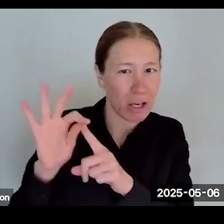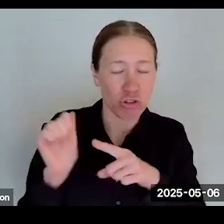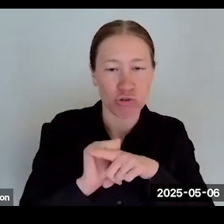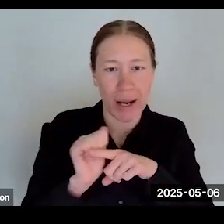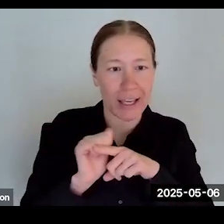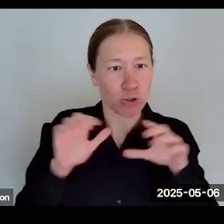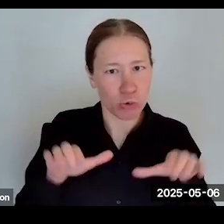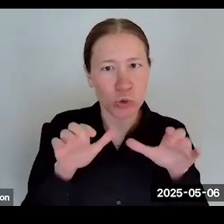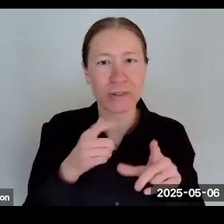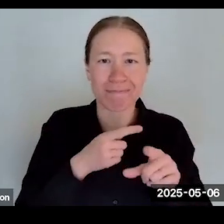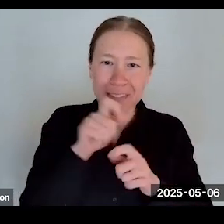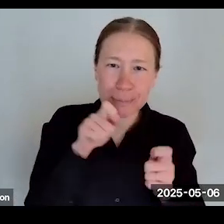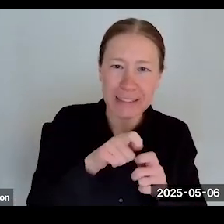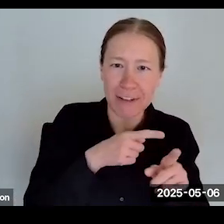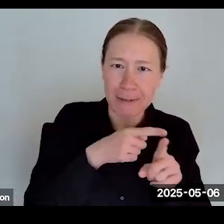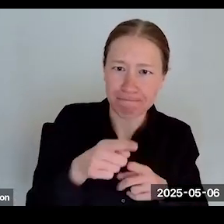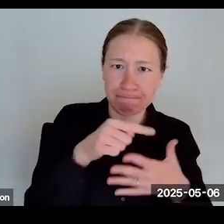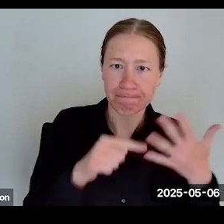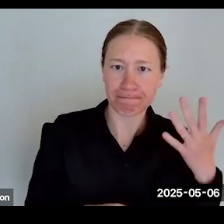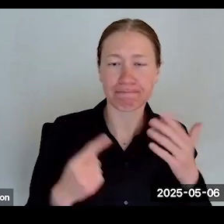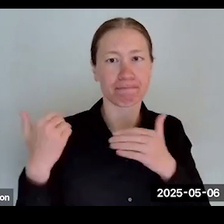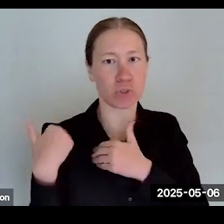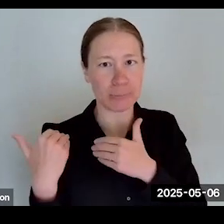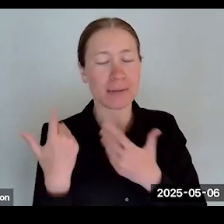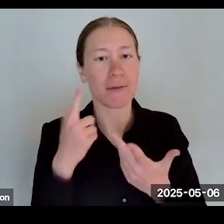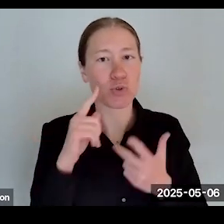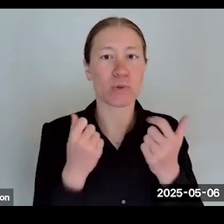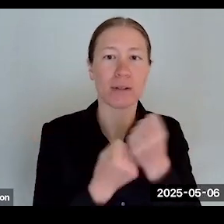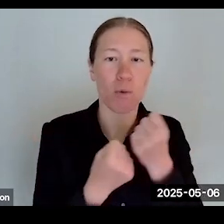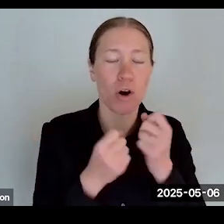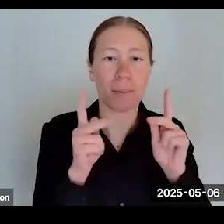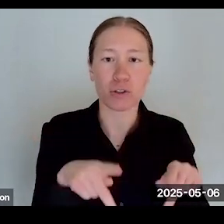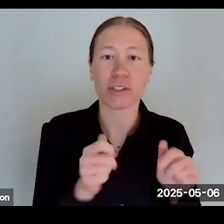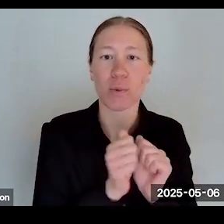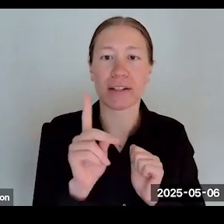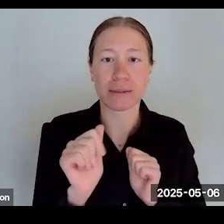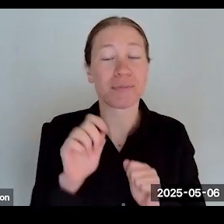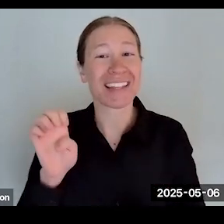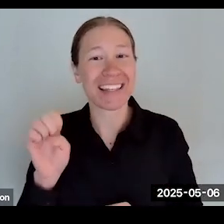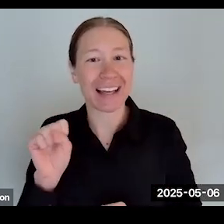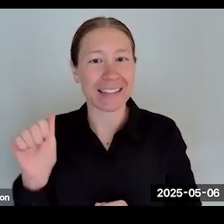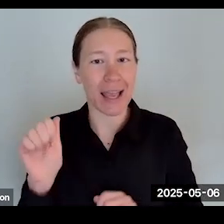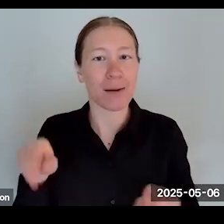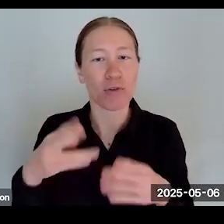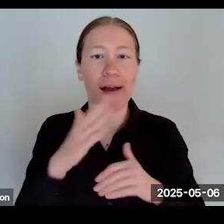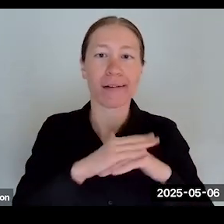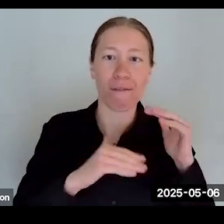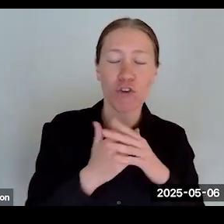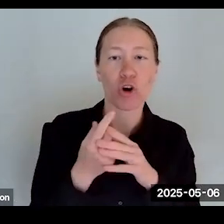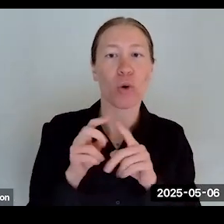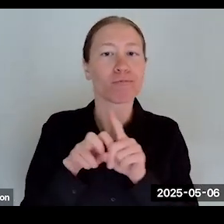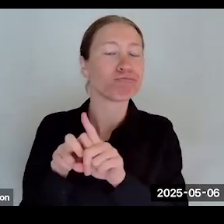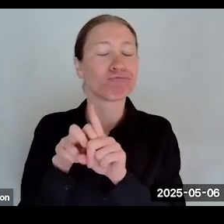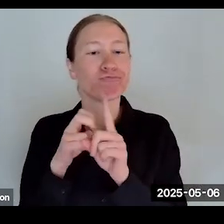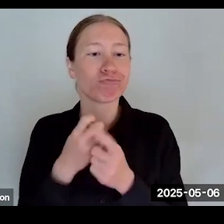perform specific tasks to assist a person with a disability. ESAs instead provide comfort or companionship,